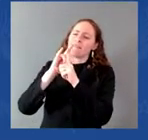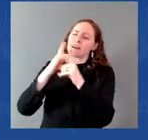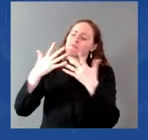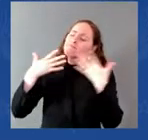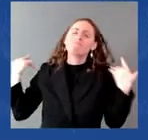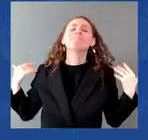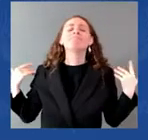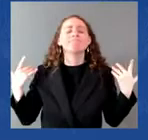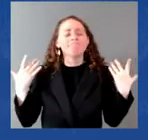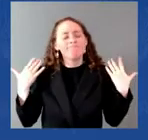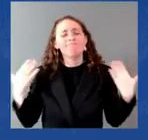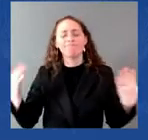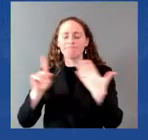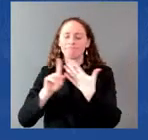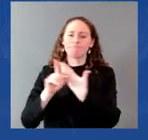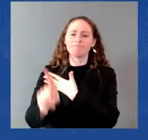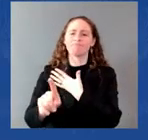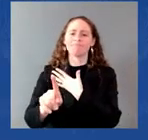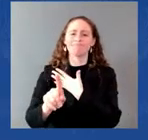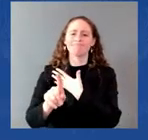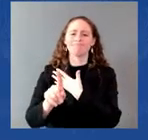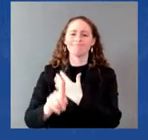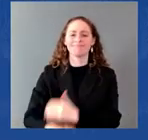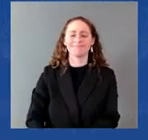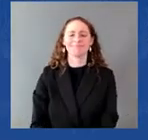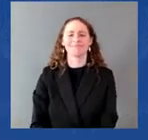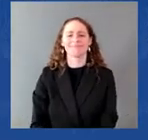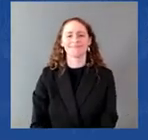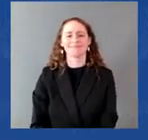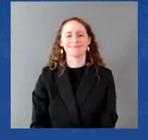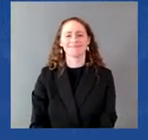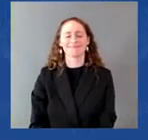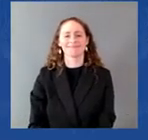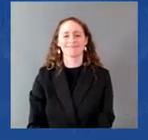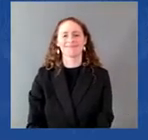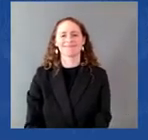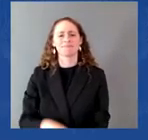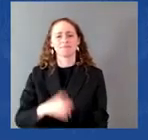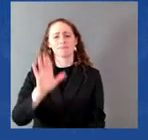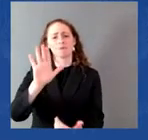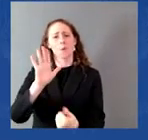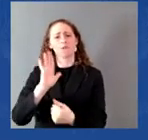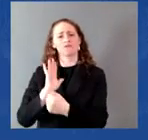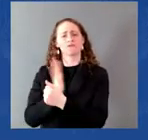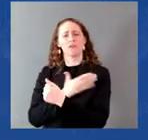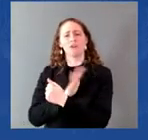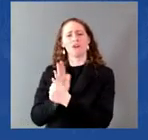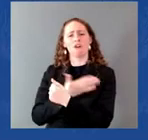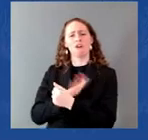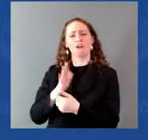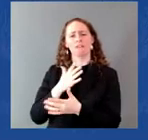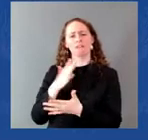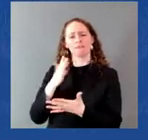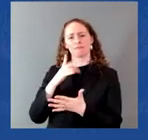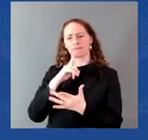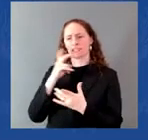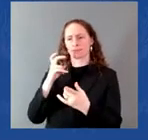deeply personal and yet universal. It's why millions of people will listen to her songs and feel they were written just for them.